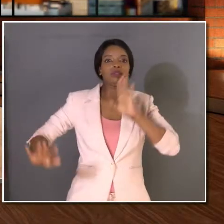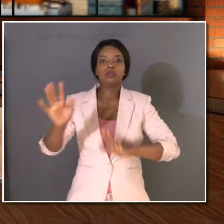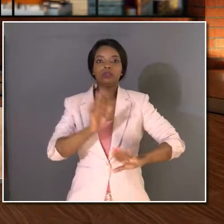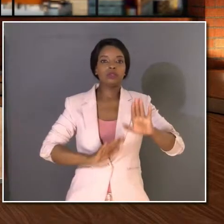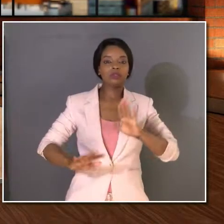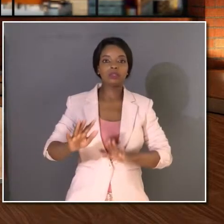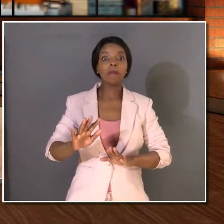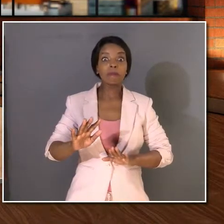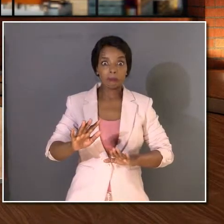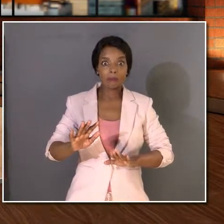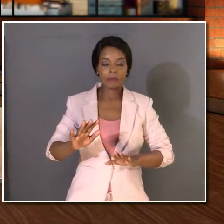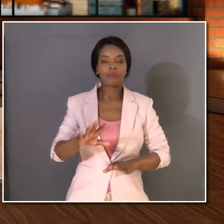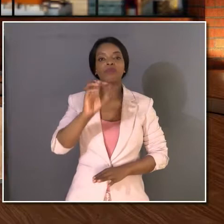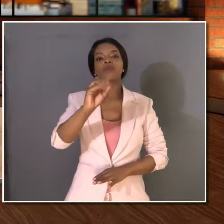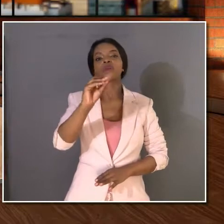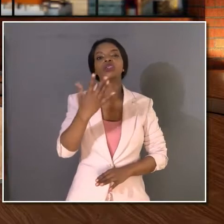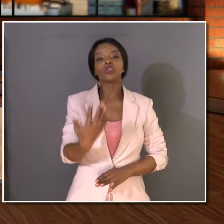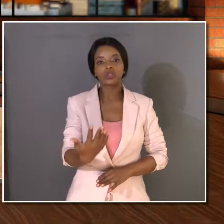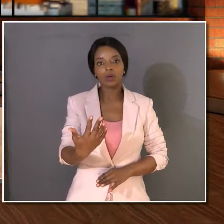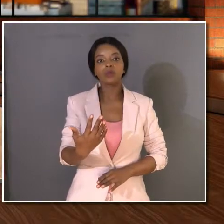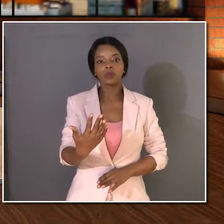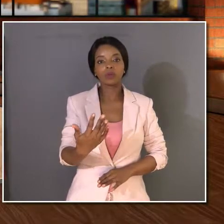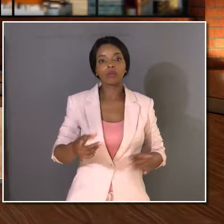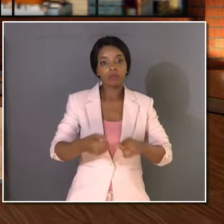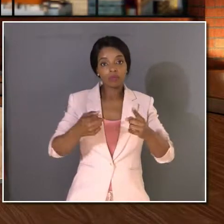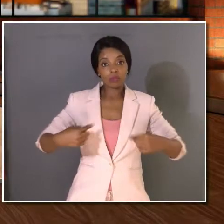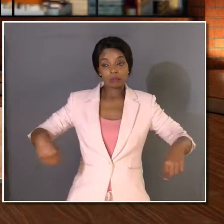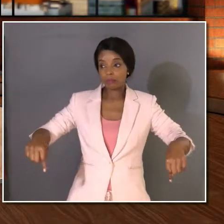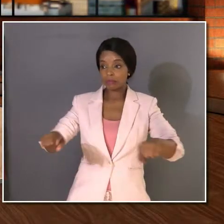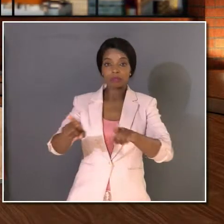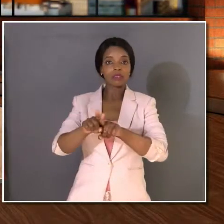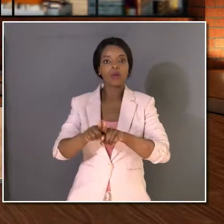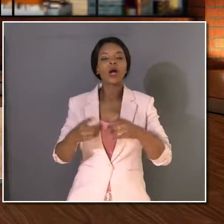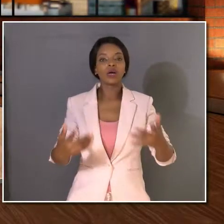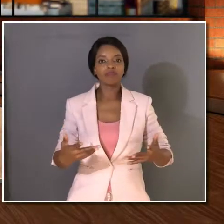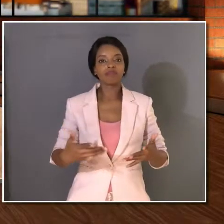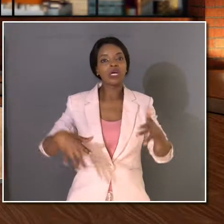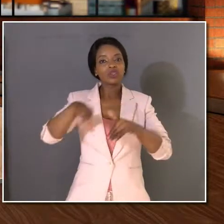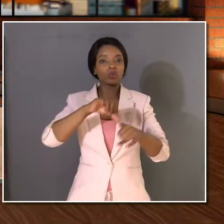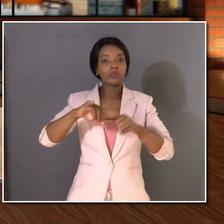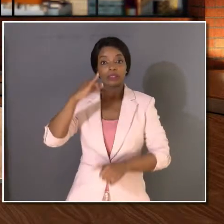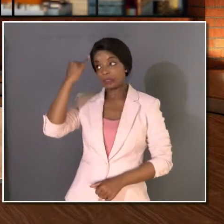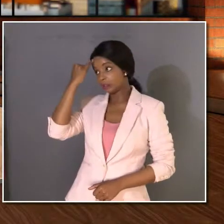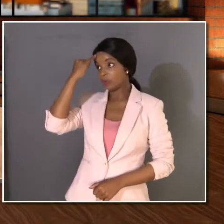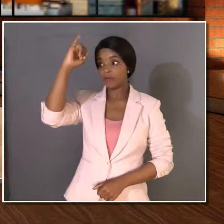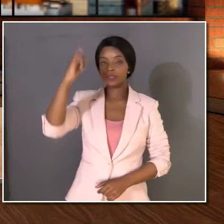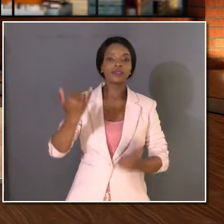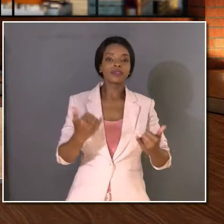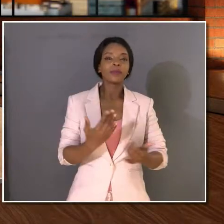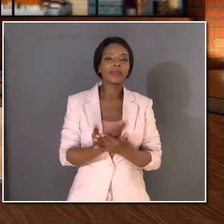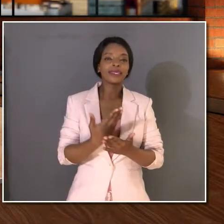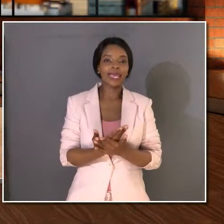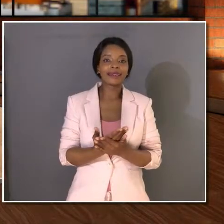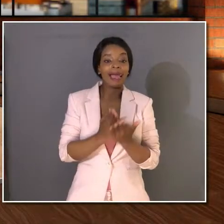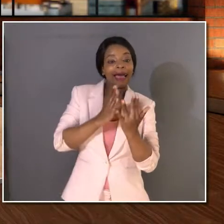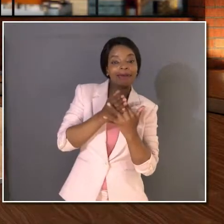phases. And so all our social innovators will have an opportunity to access additional funding through